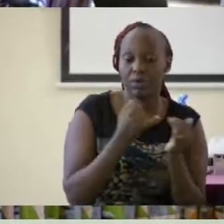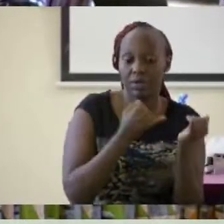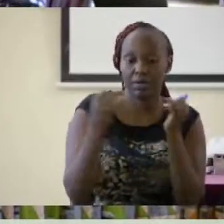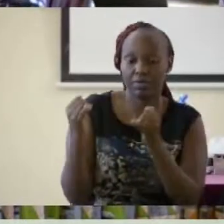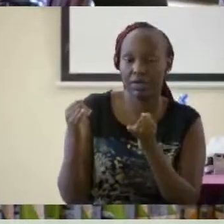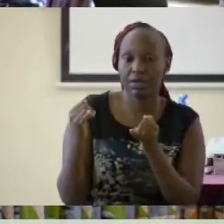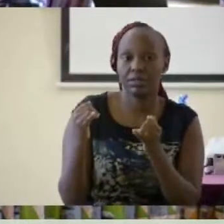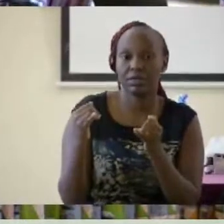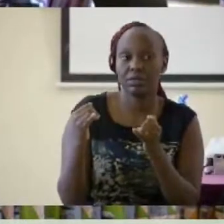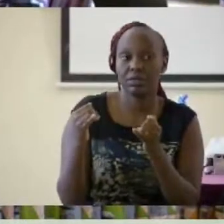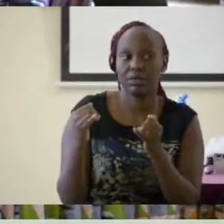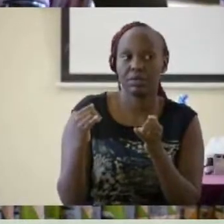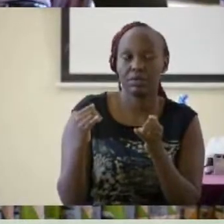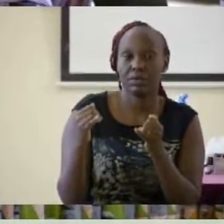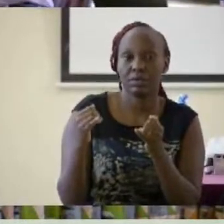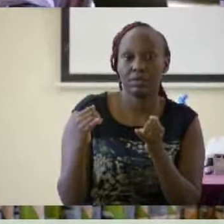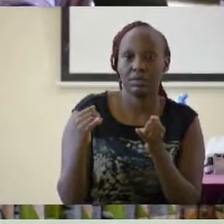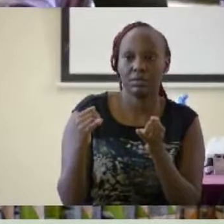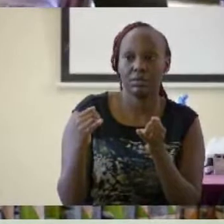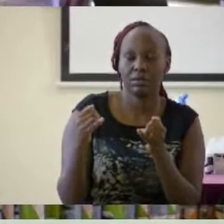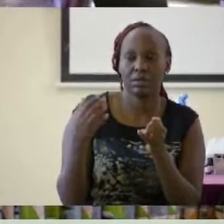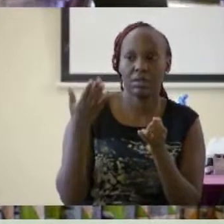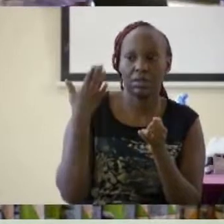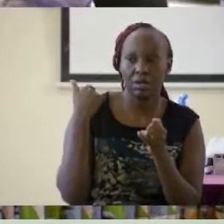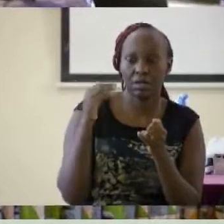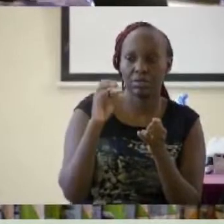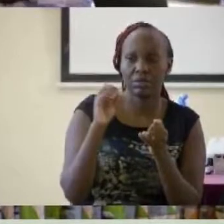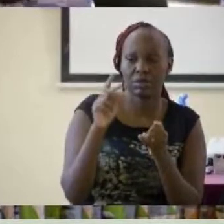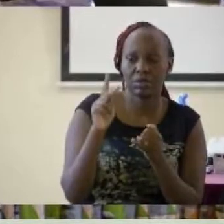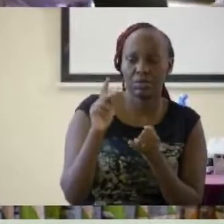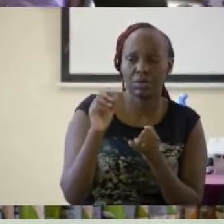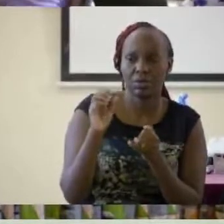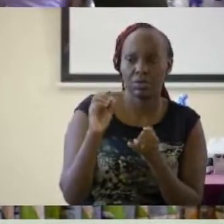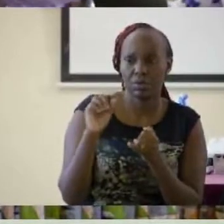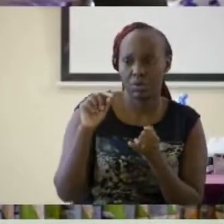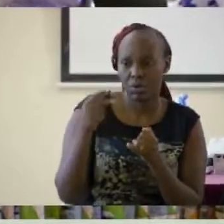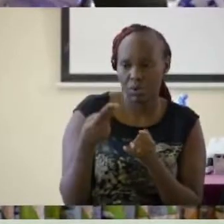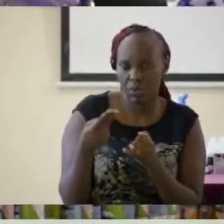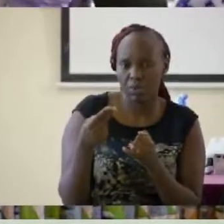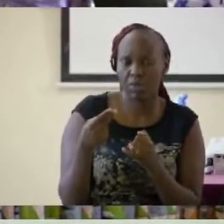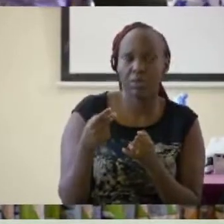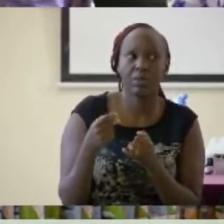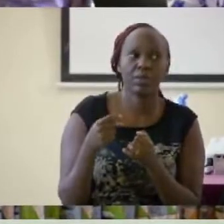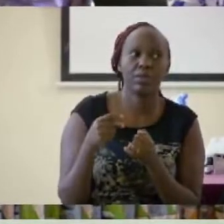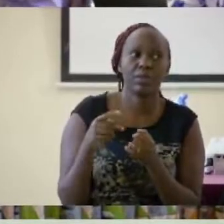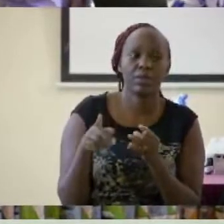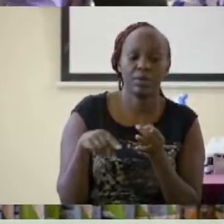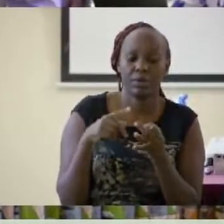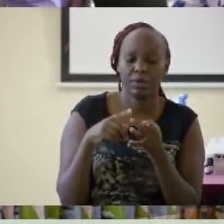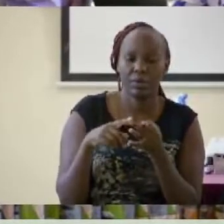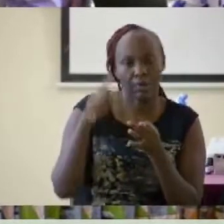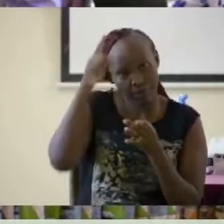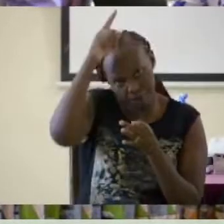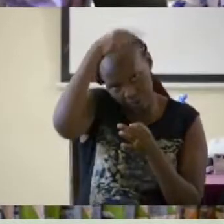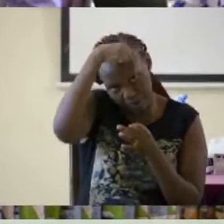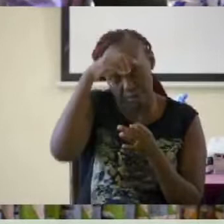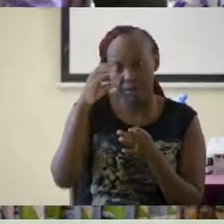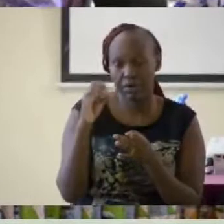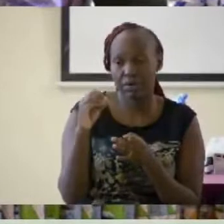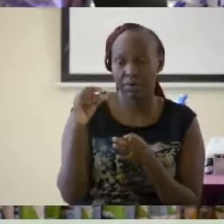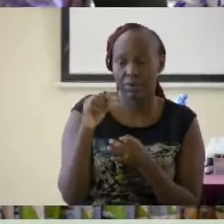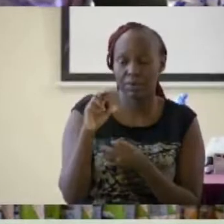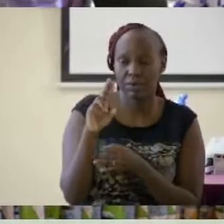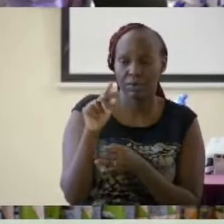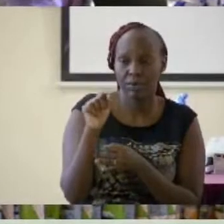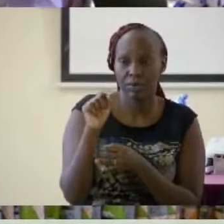Okoth Ogendo, the leading lawyer then on Matters Land and others. We invited Professor Ogutu, who used